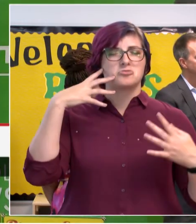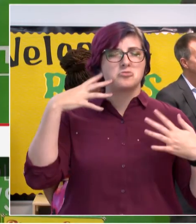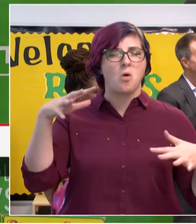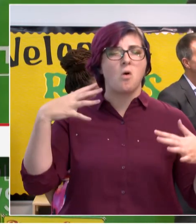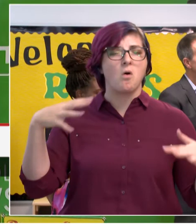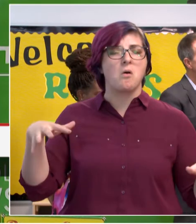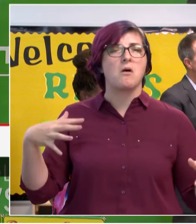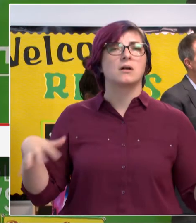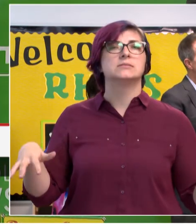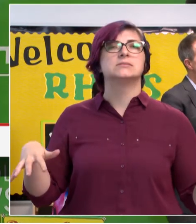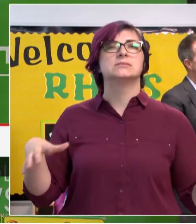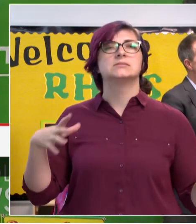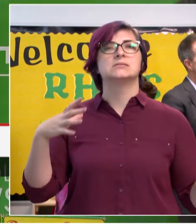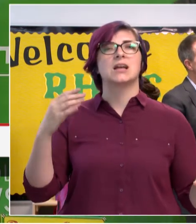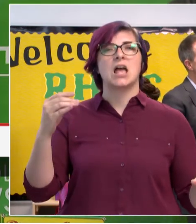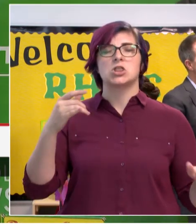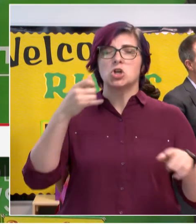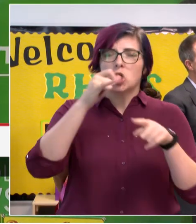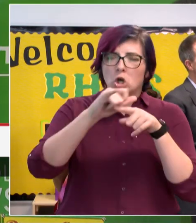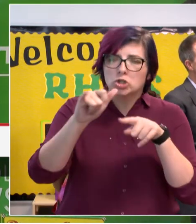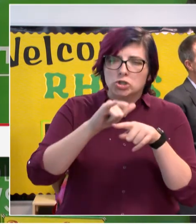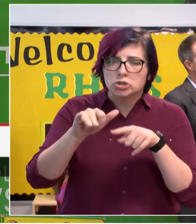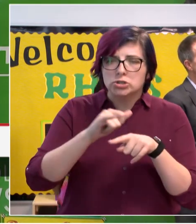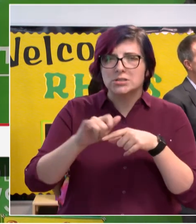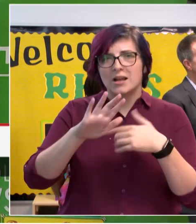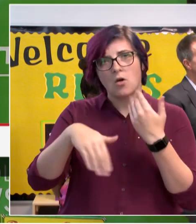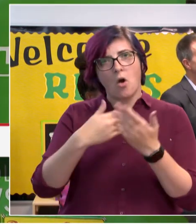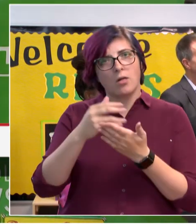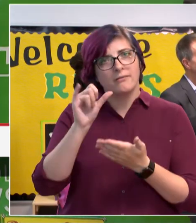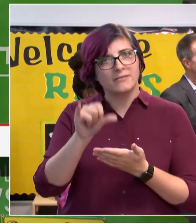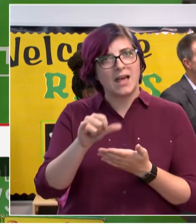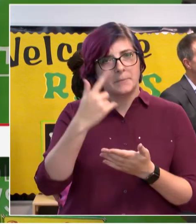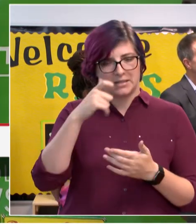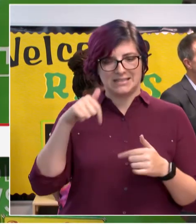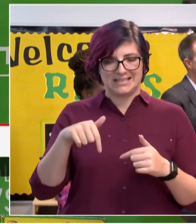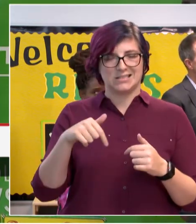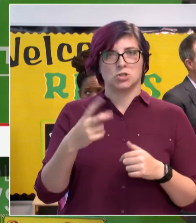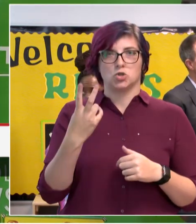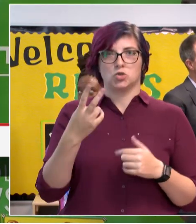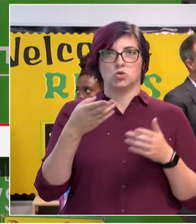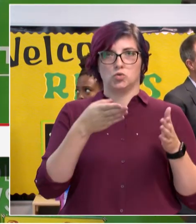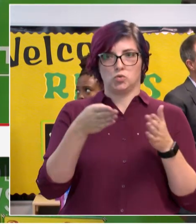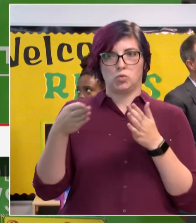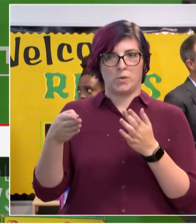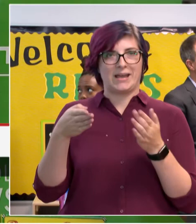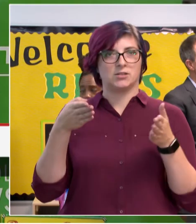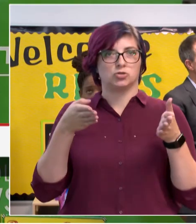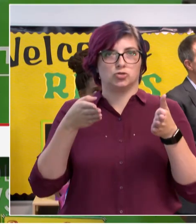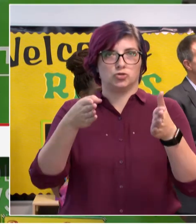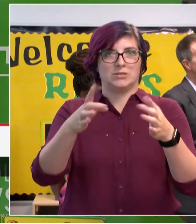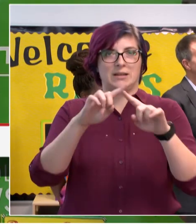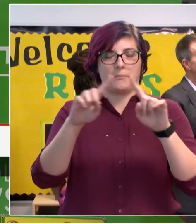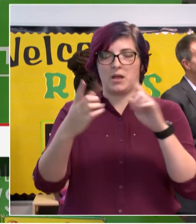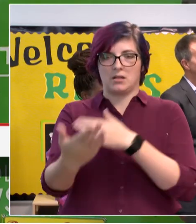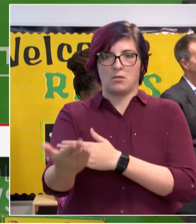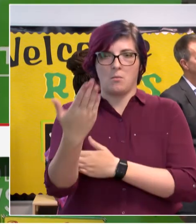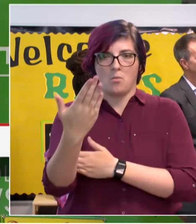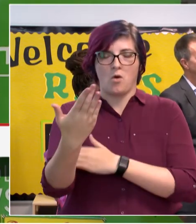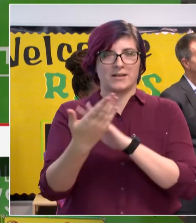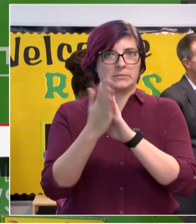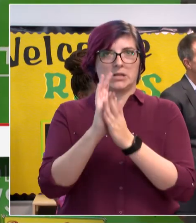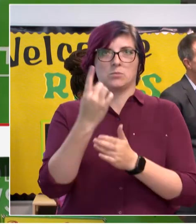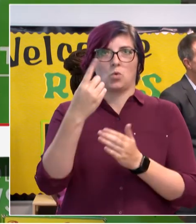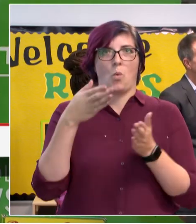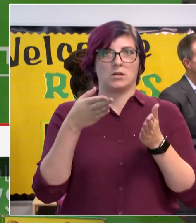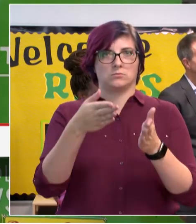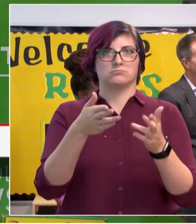the cursing and all of that, because this is a two-way street, but sometimes in the morning, it's a one-way